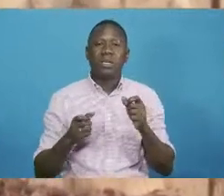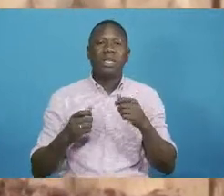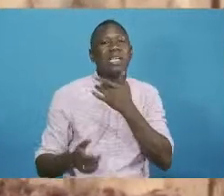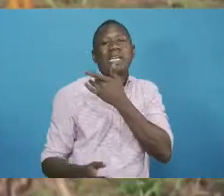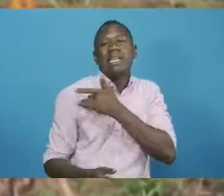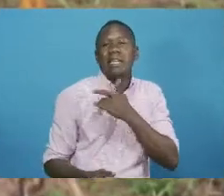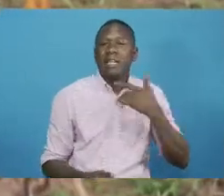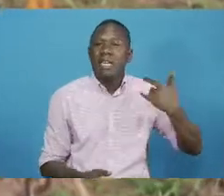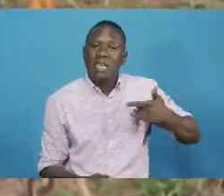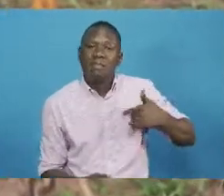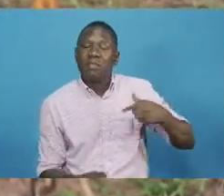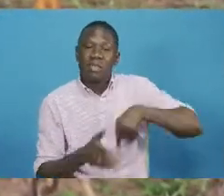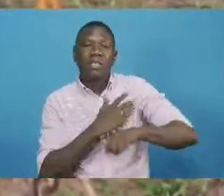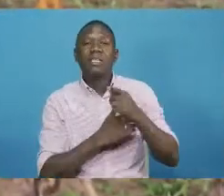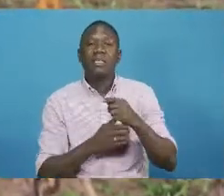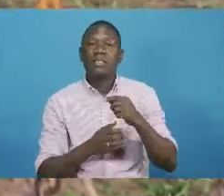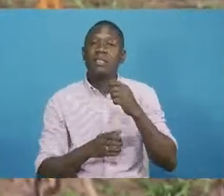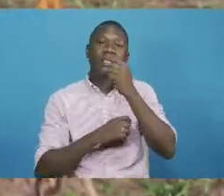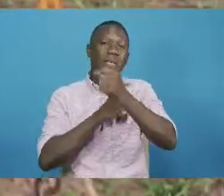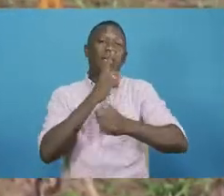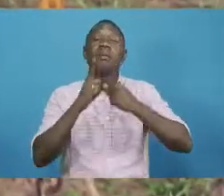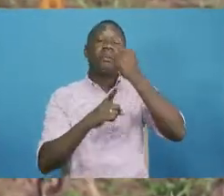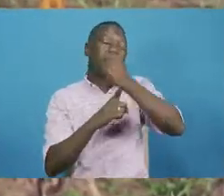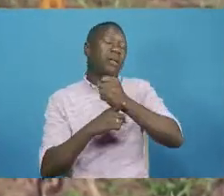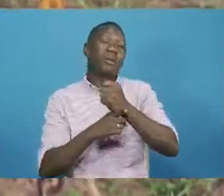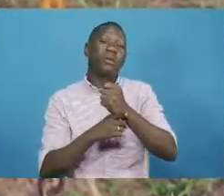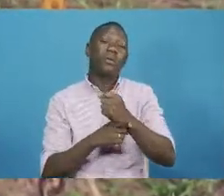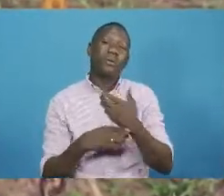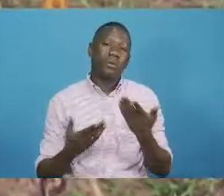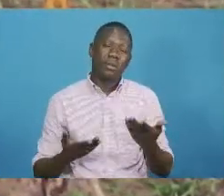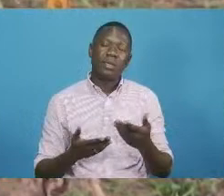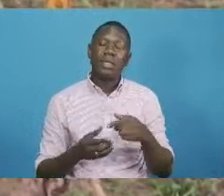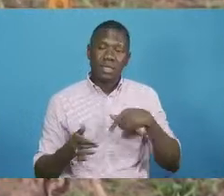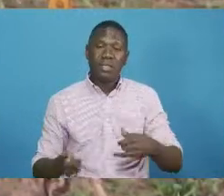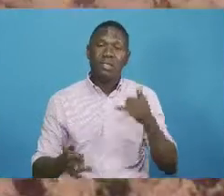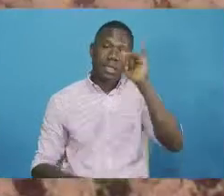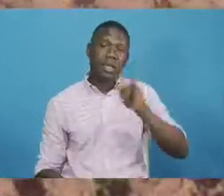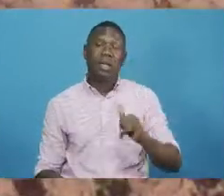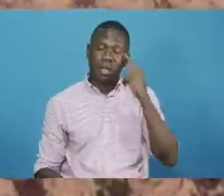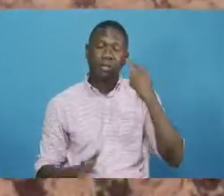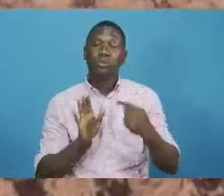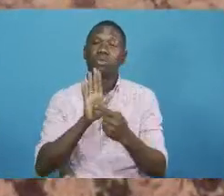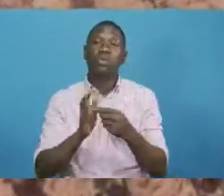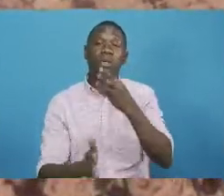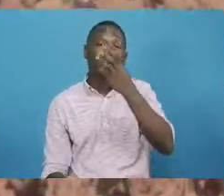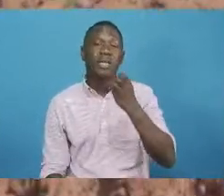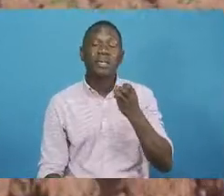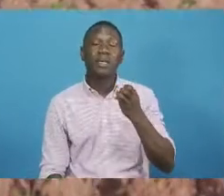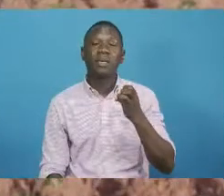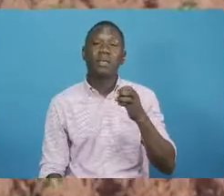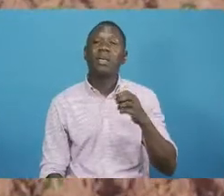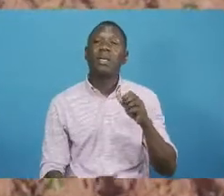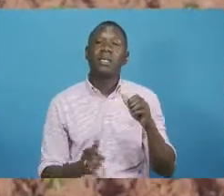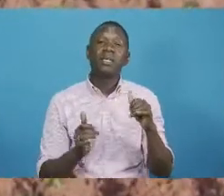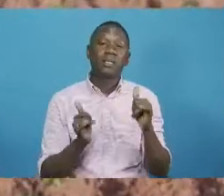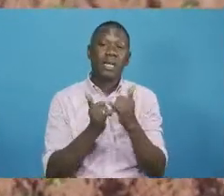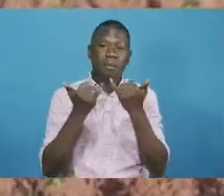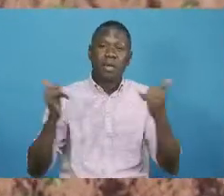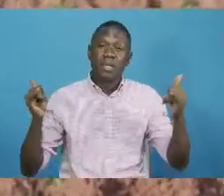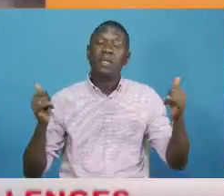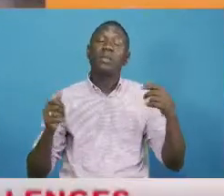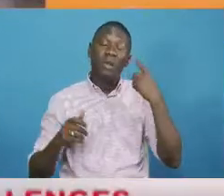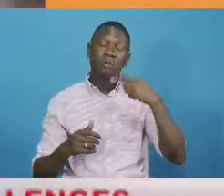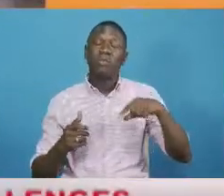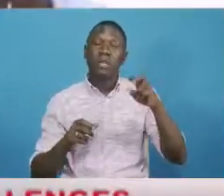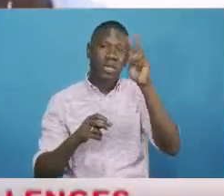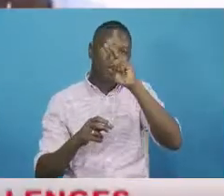living on this planet called Earth. This year marks the 30th anniversary of the National Human Development Report. According to the